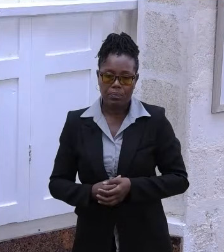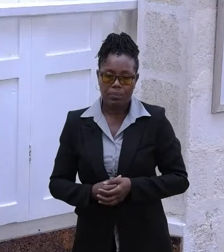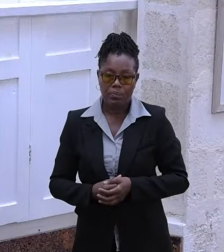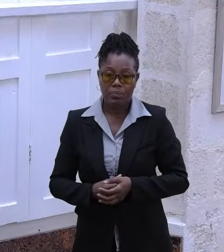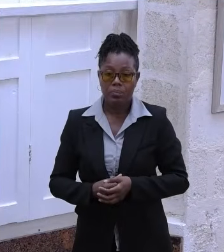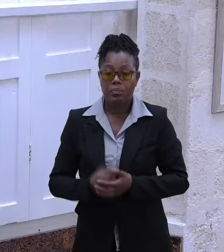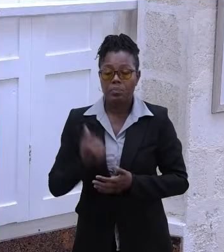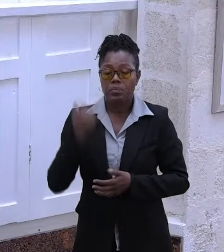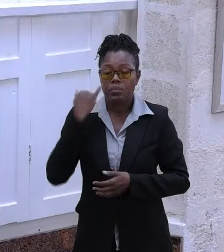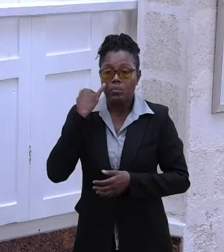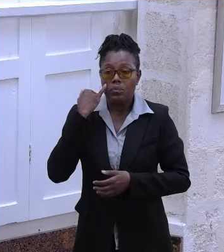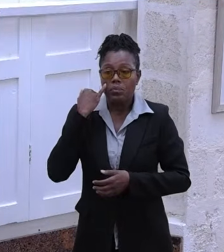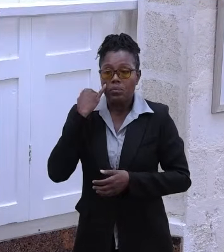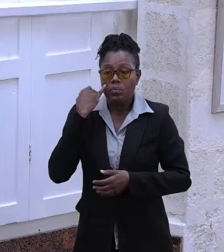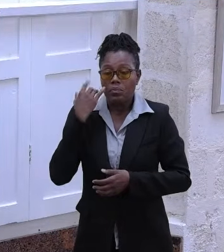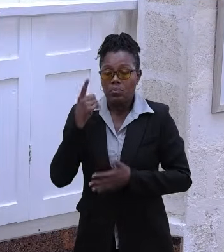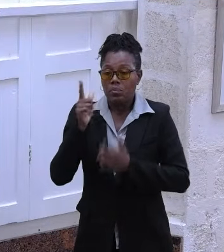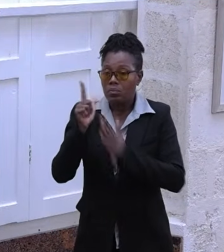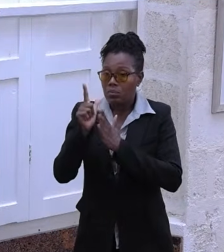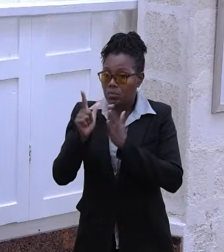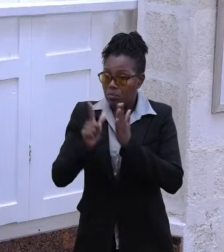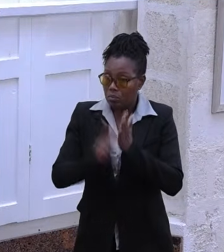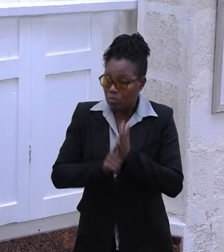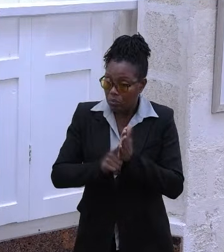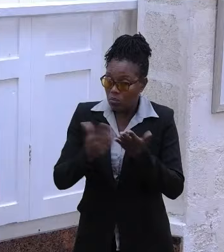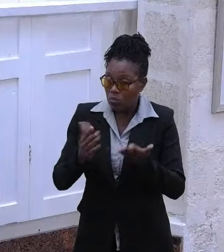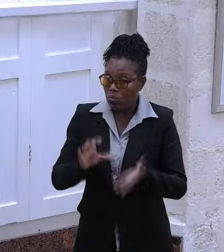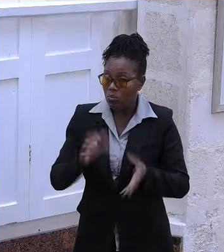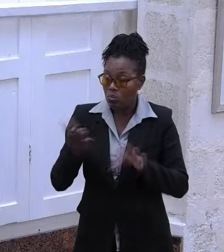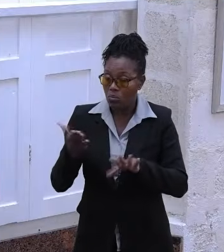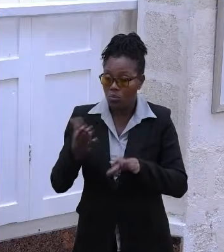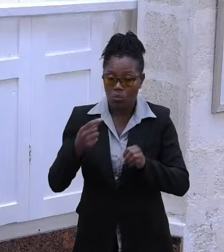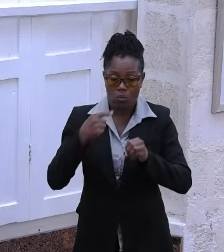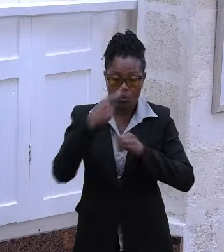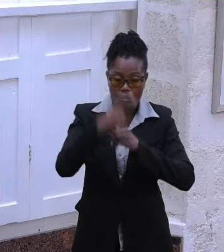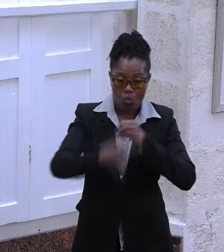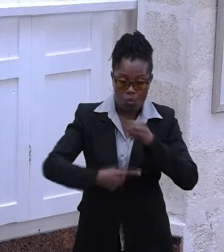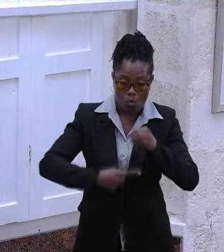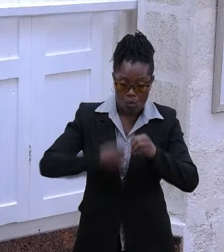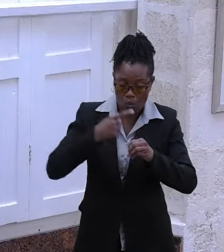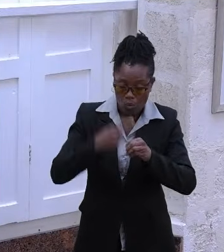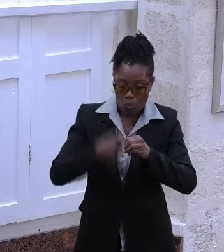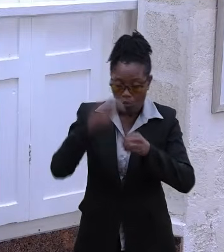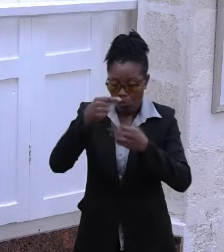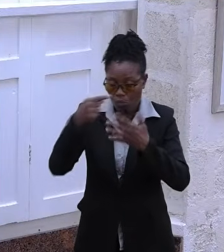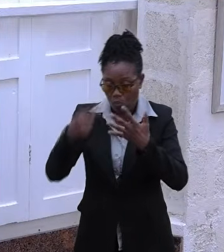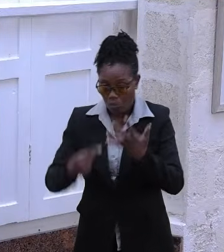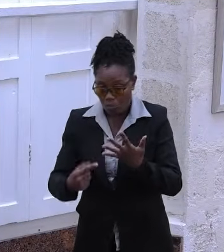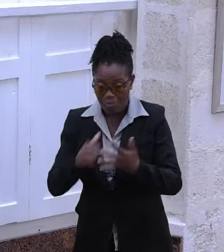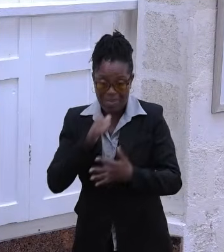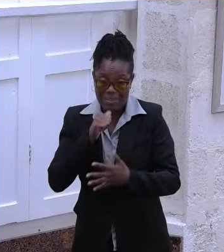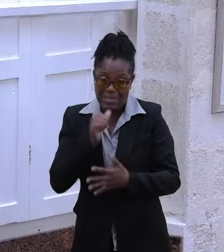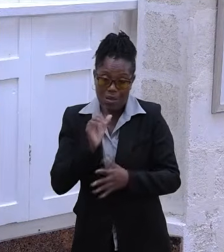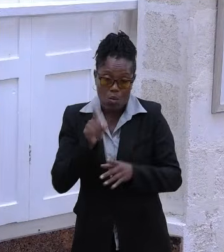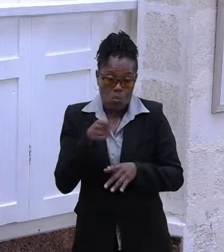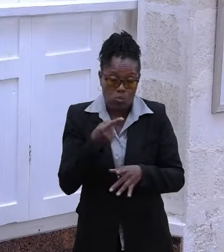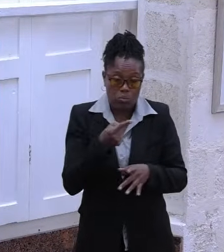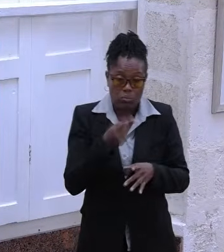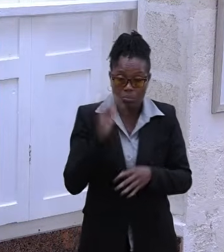present, and there are global matters. It's not peculiar to Barbados. Every